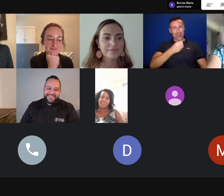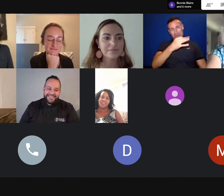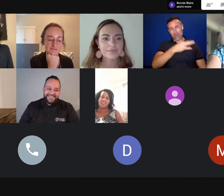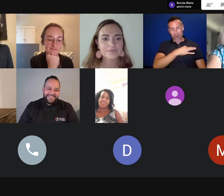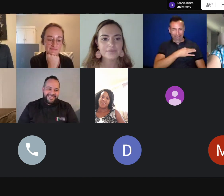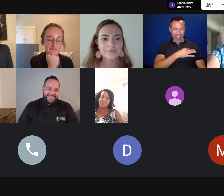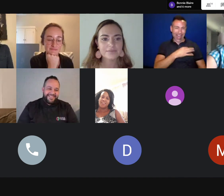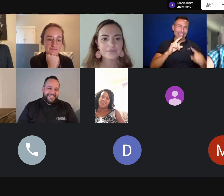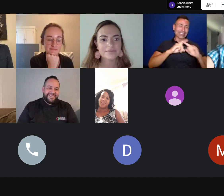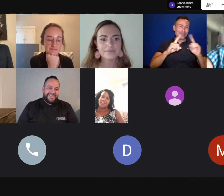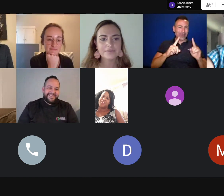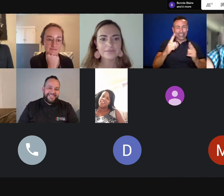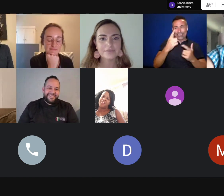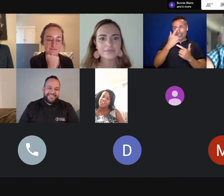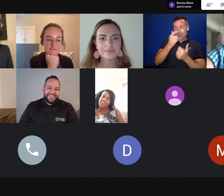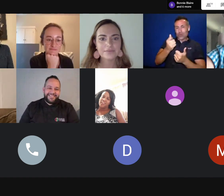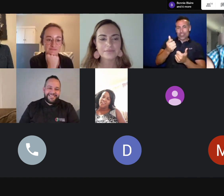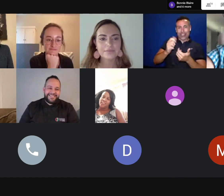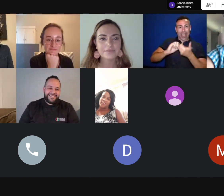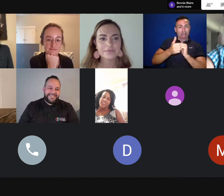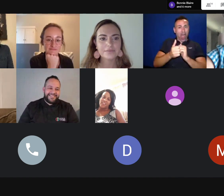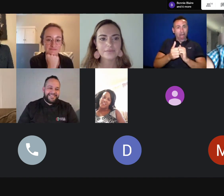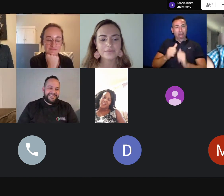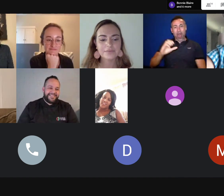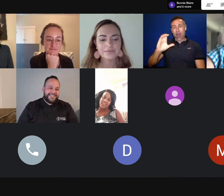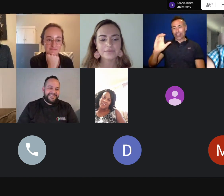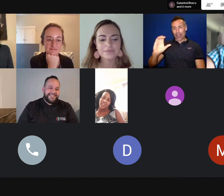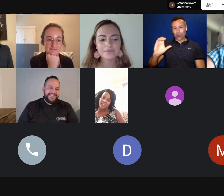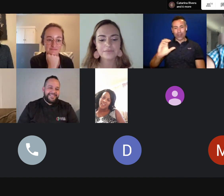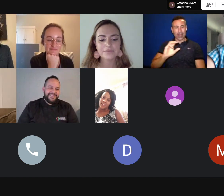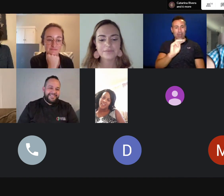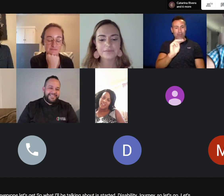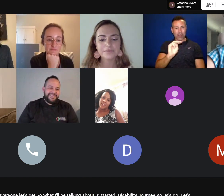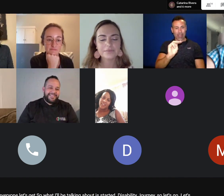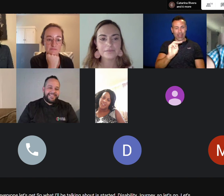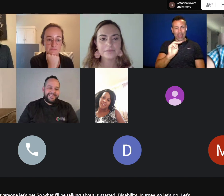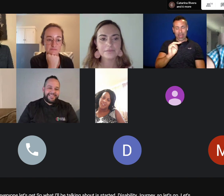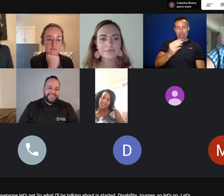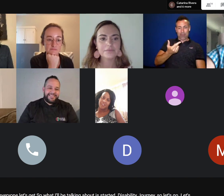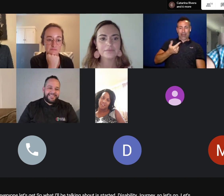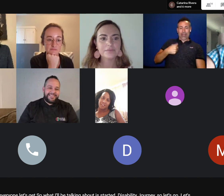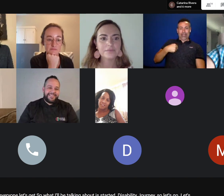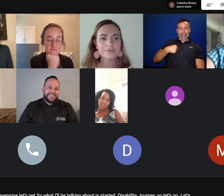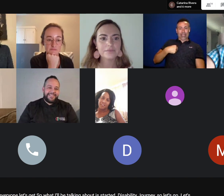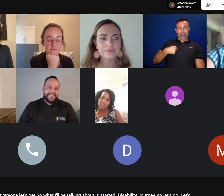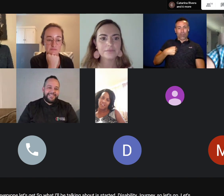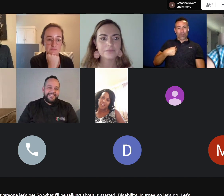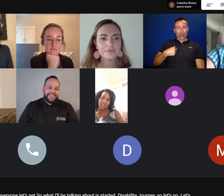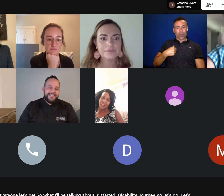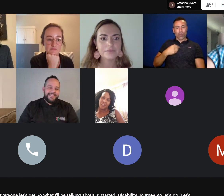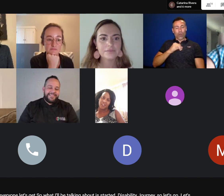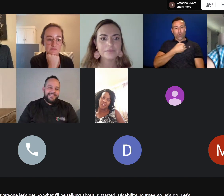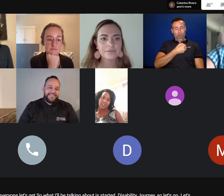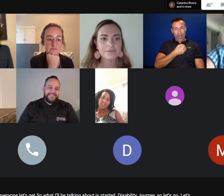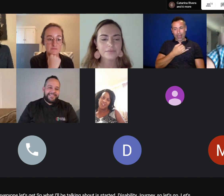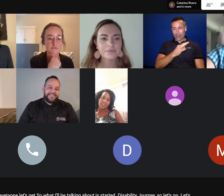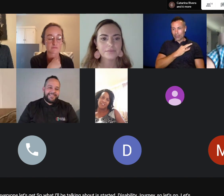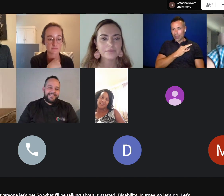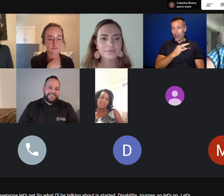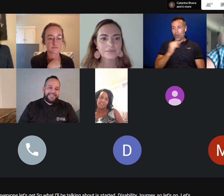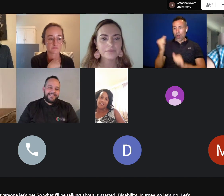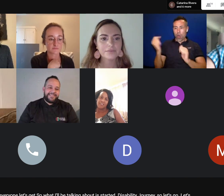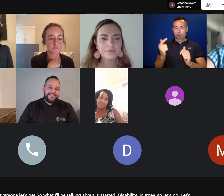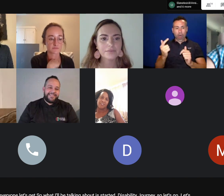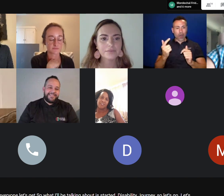how Katerina, myself, and Juan are all three people that have hearing disabilities, and yet we all have had very